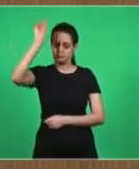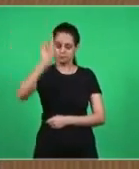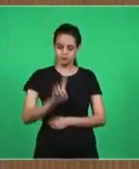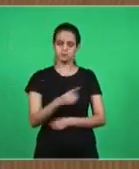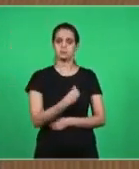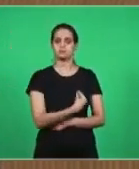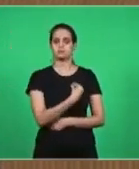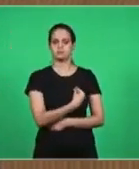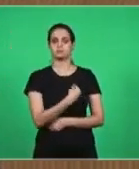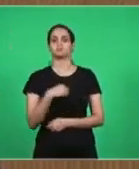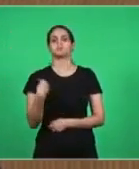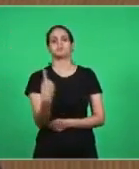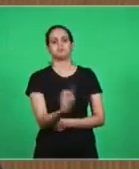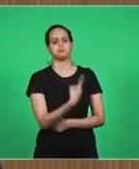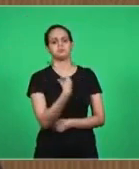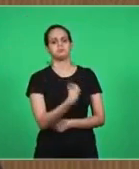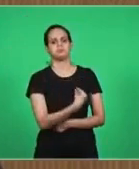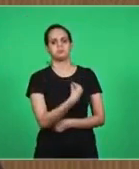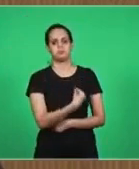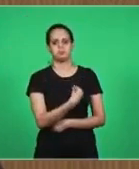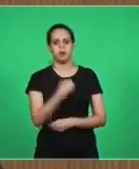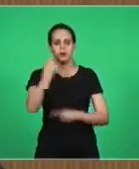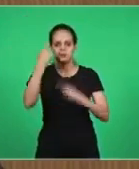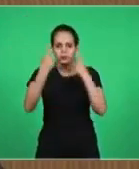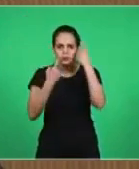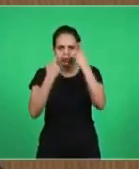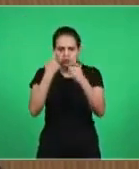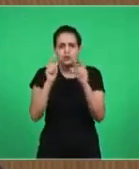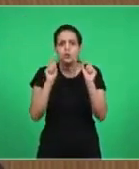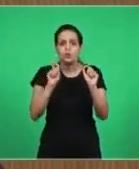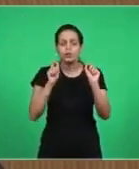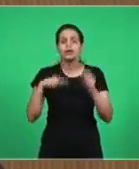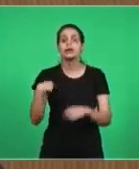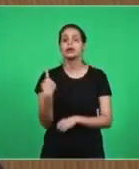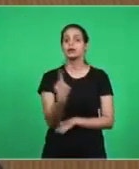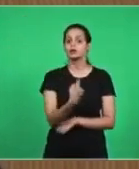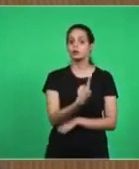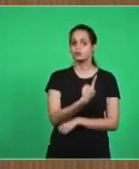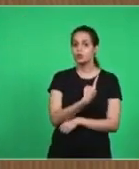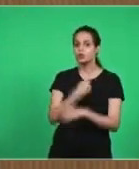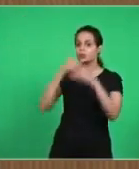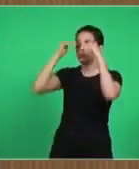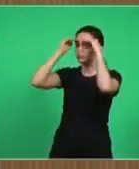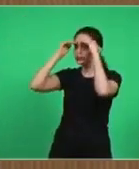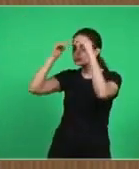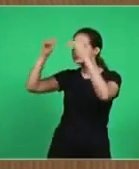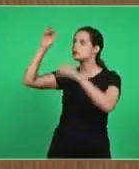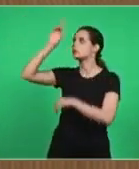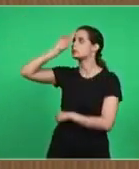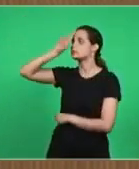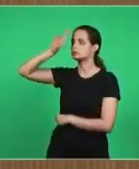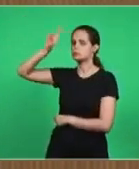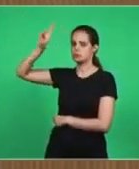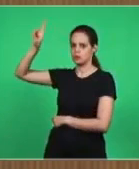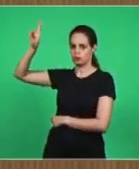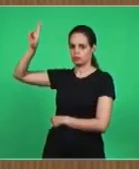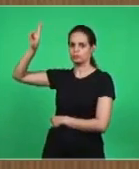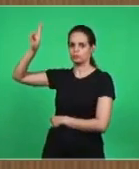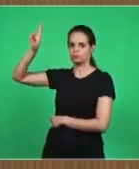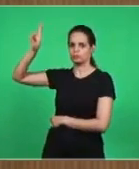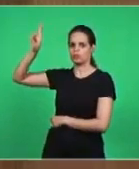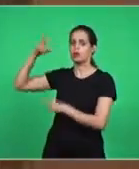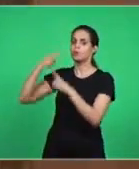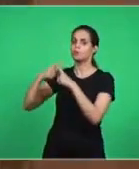That's why in the work of the Holy Spirit, there's a great concern to do what the Holy Spirit is doing, what is coming from the presbytery, because the king is in